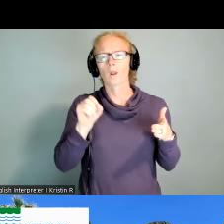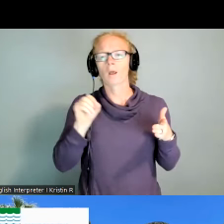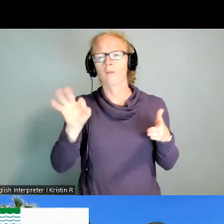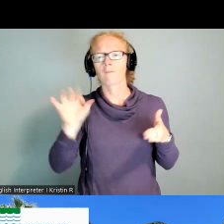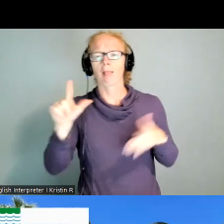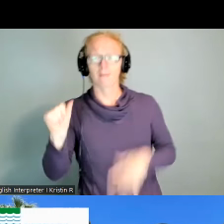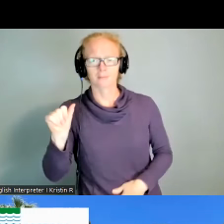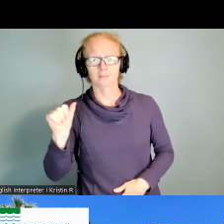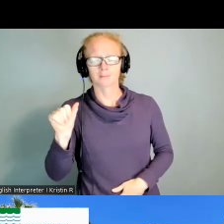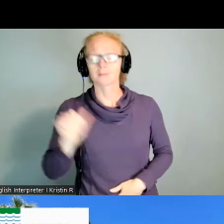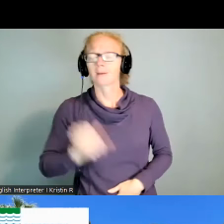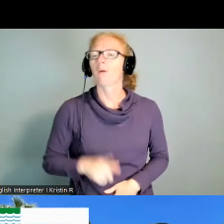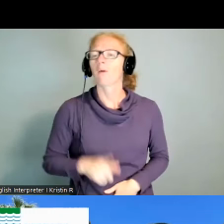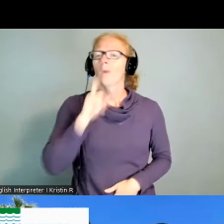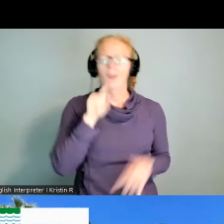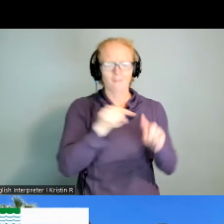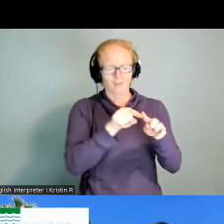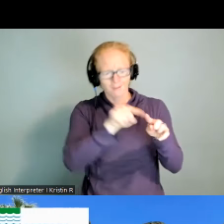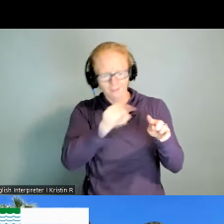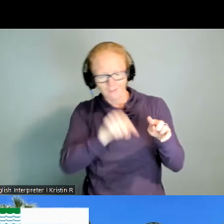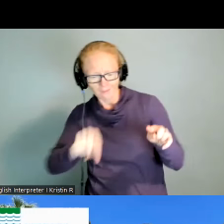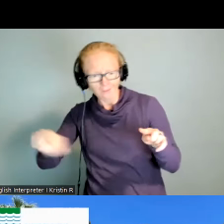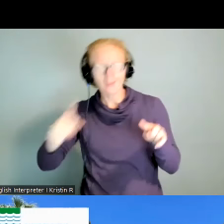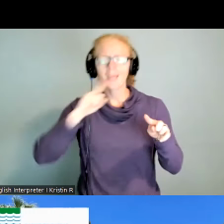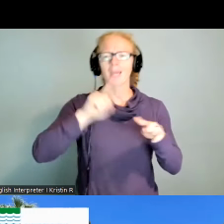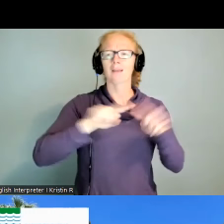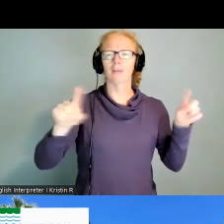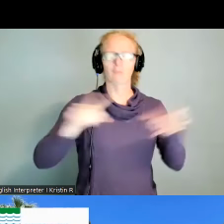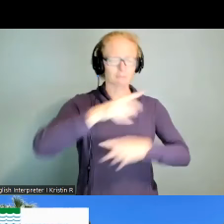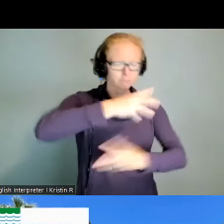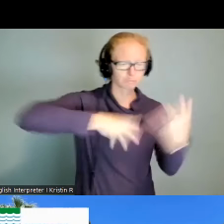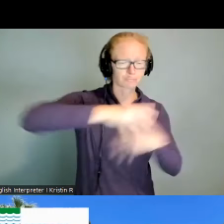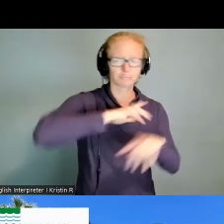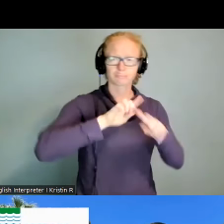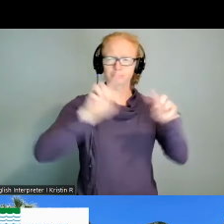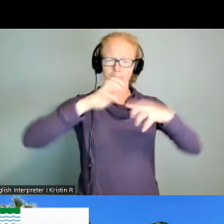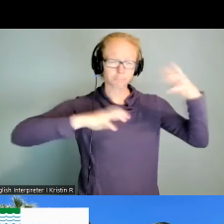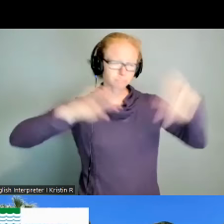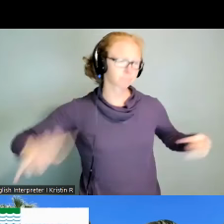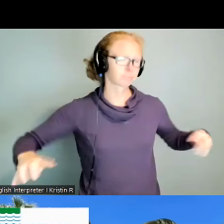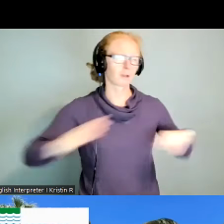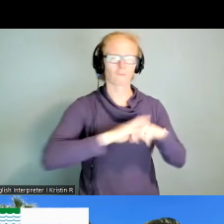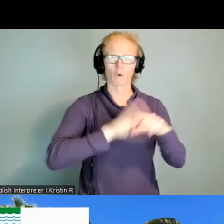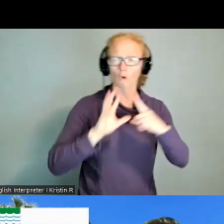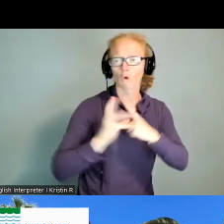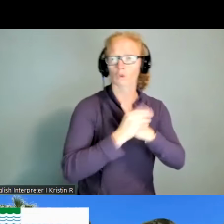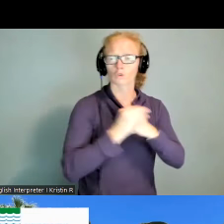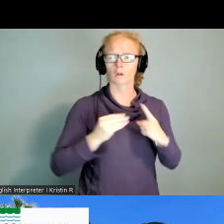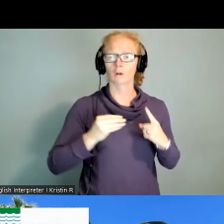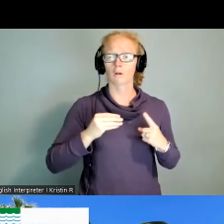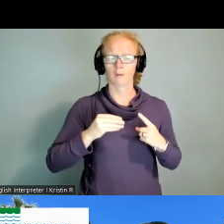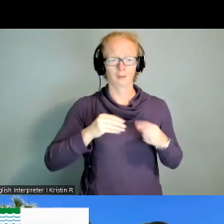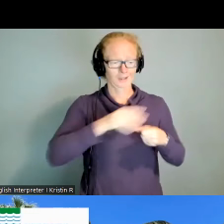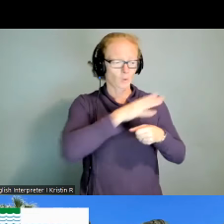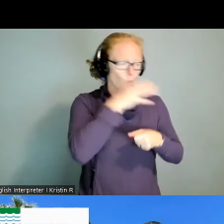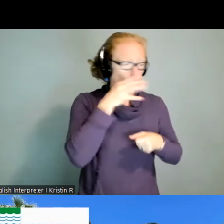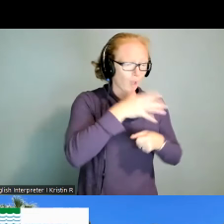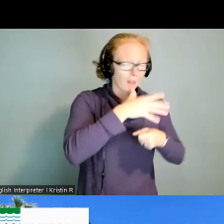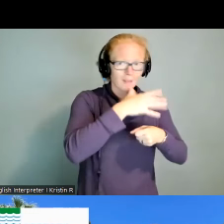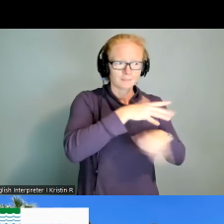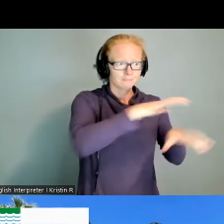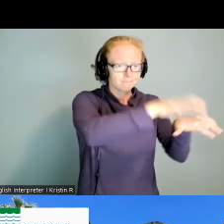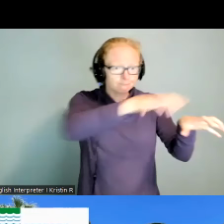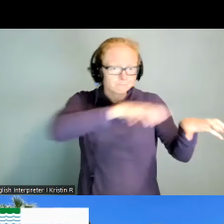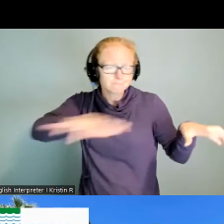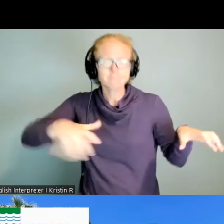have ethnic, cultural, linguistic, and socioeconomic diversity across our urban, suburban, and rural areas, comprising